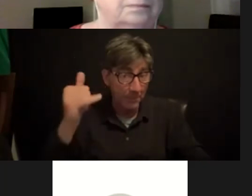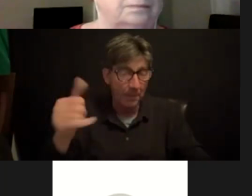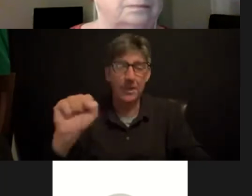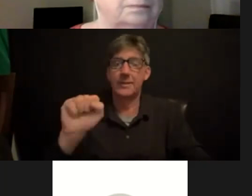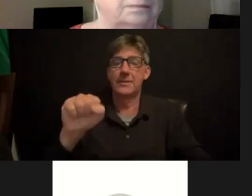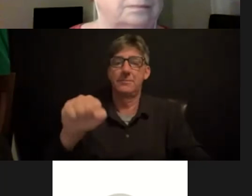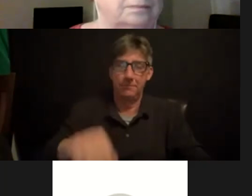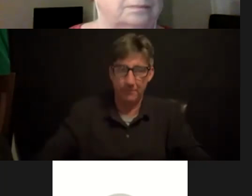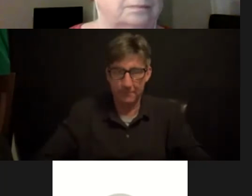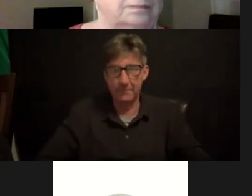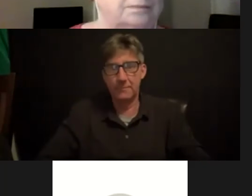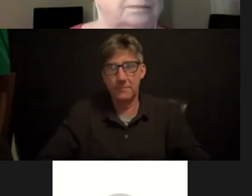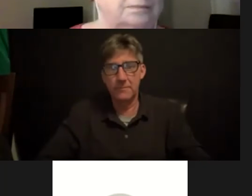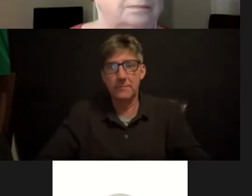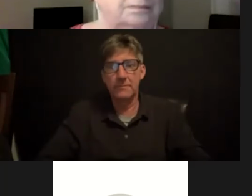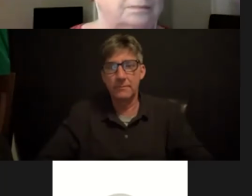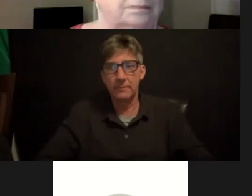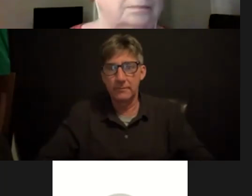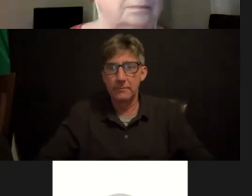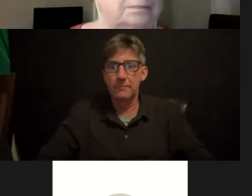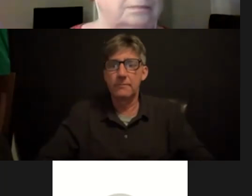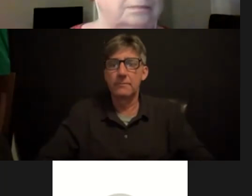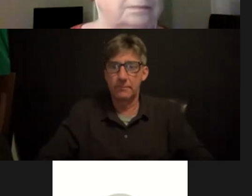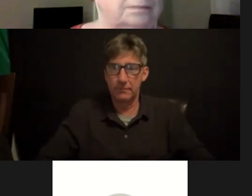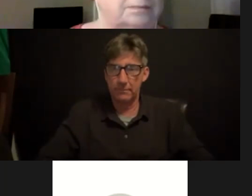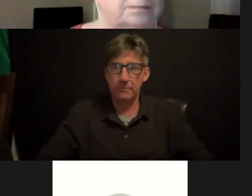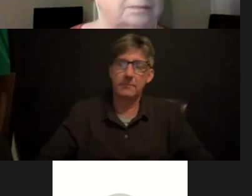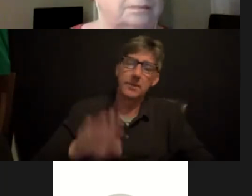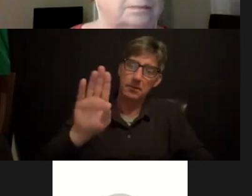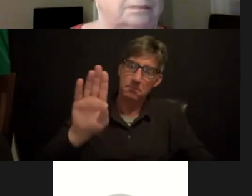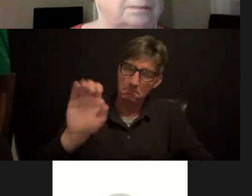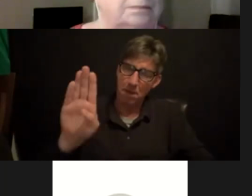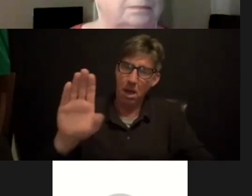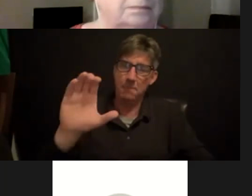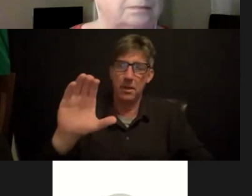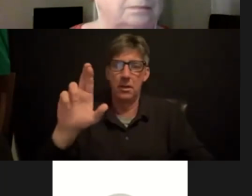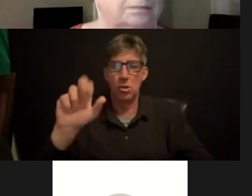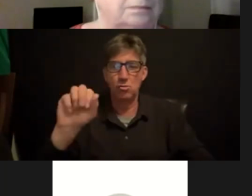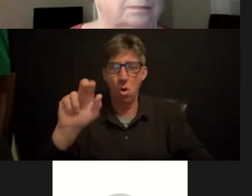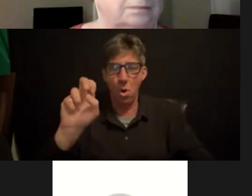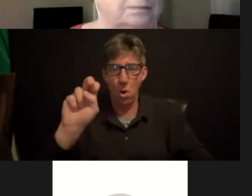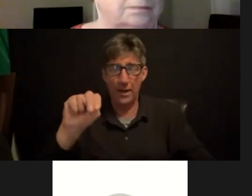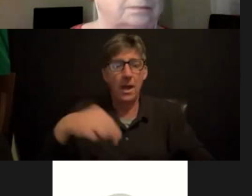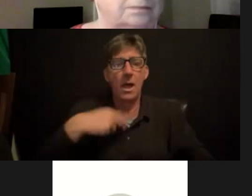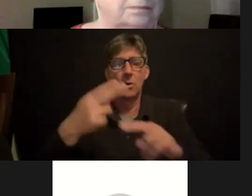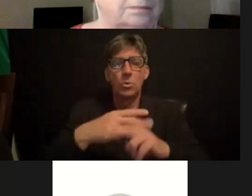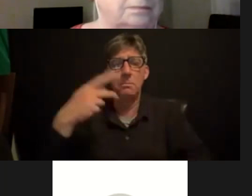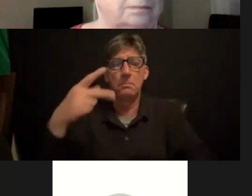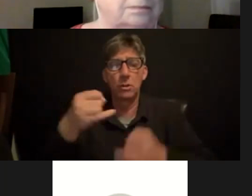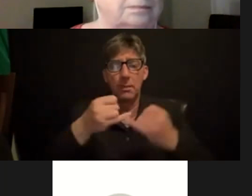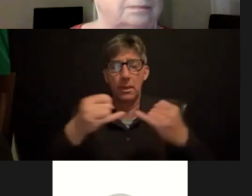can. Okay. Yes, my name is Bob Cronin. I use the commuter rail, the Fitchburg